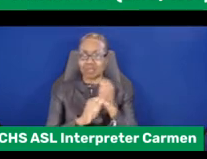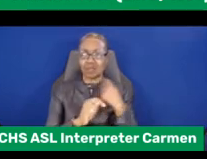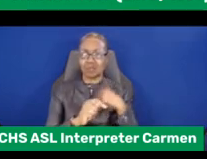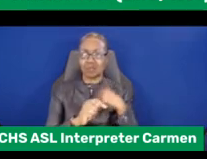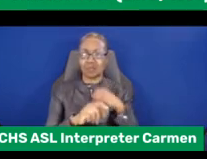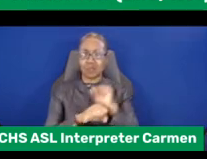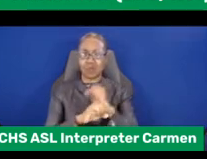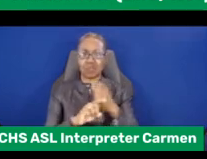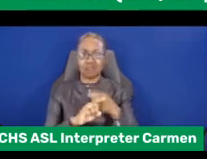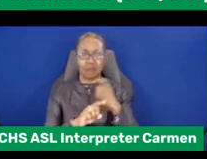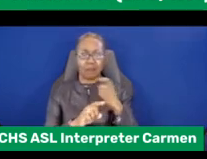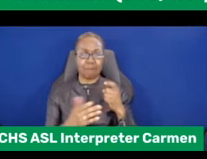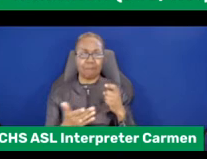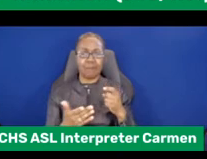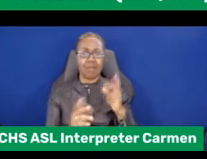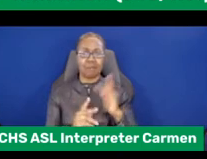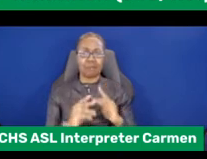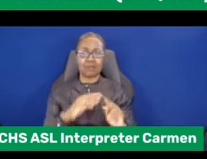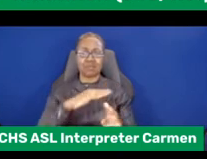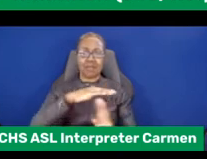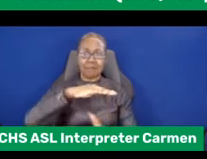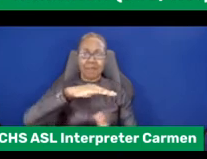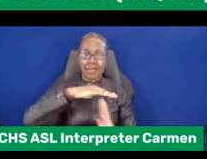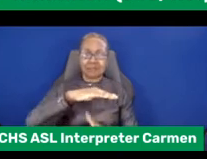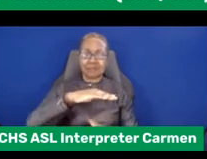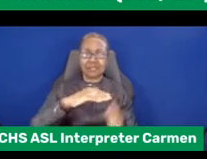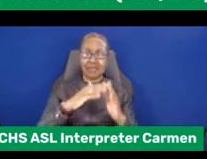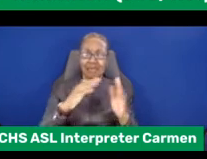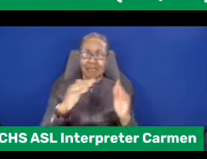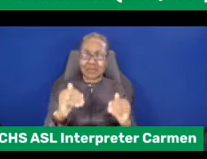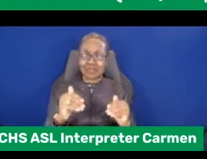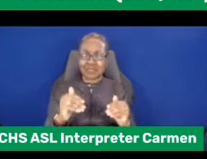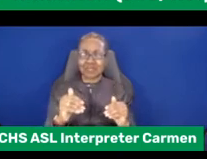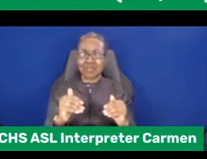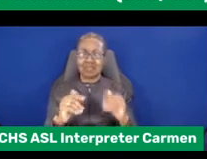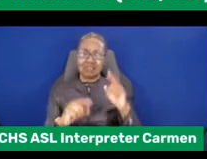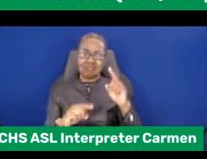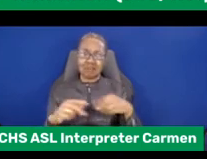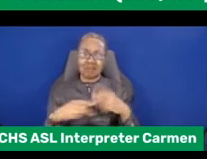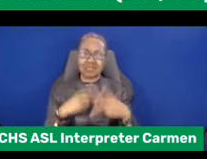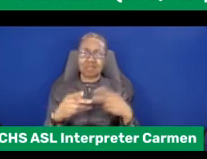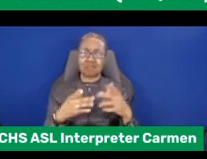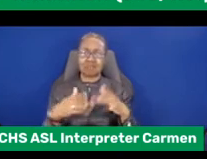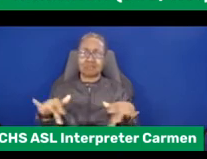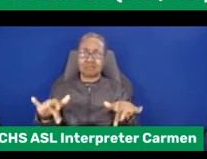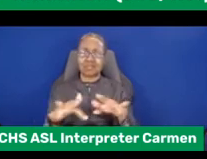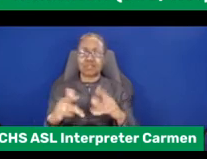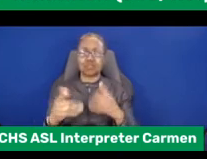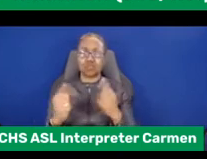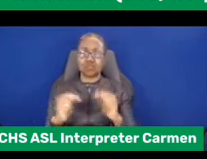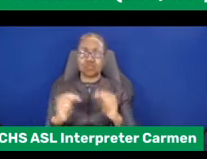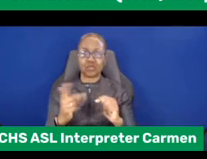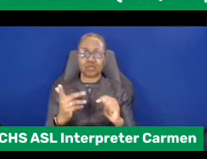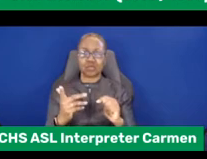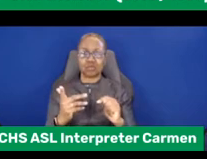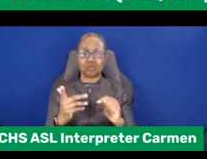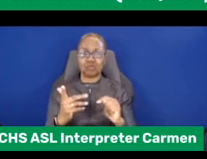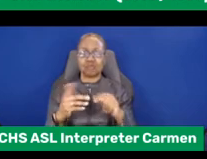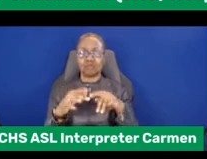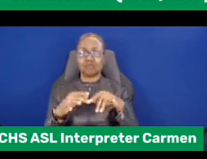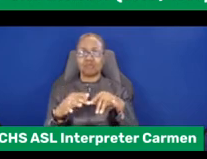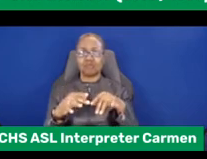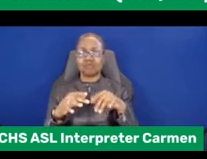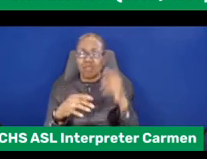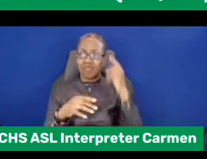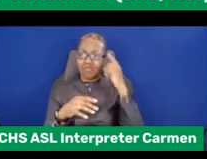of people's basements and all kinds of spaces out there, I think, to really try to cobble the vision of